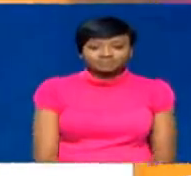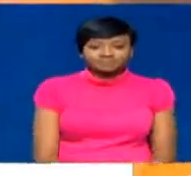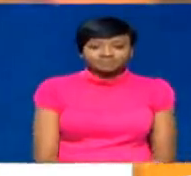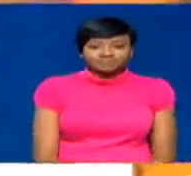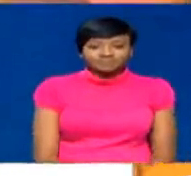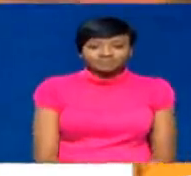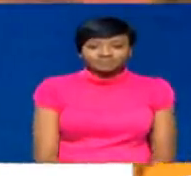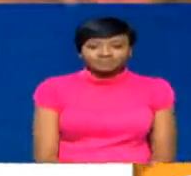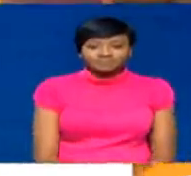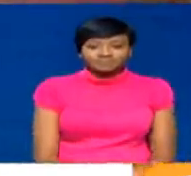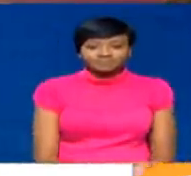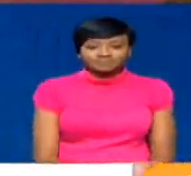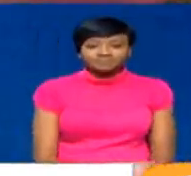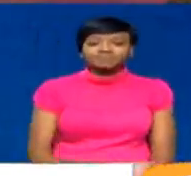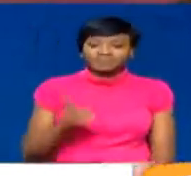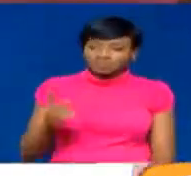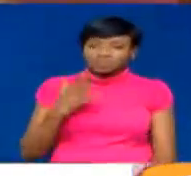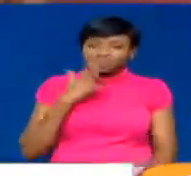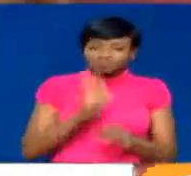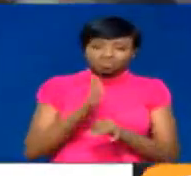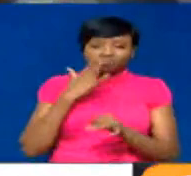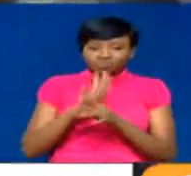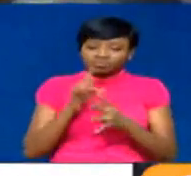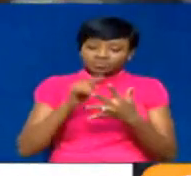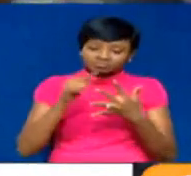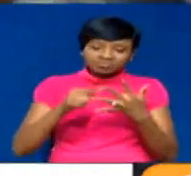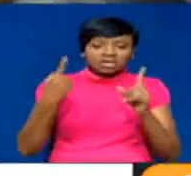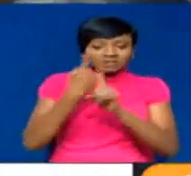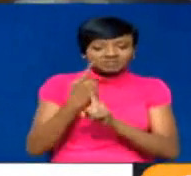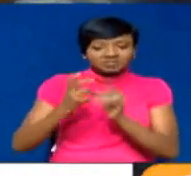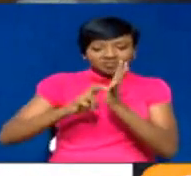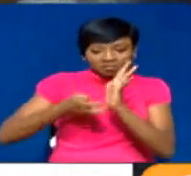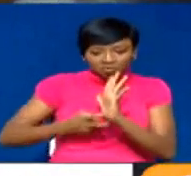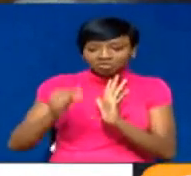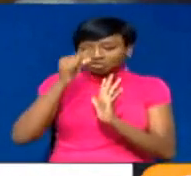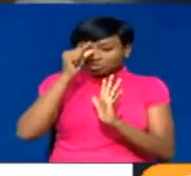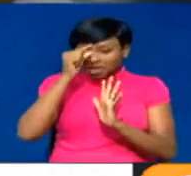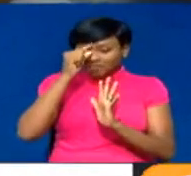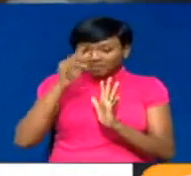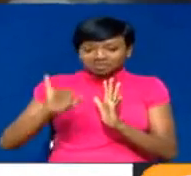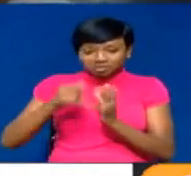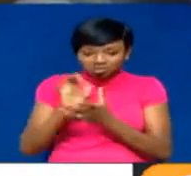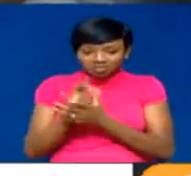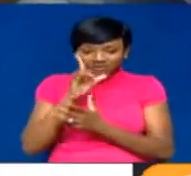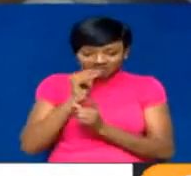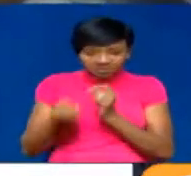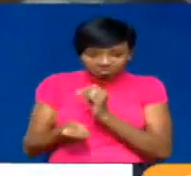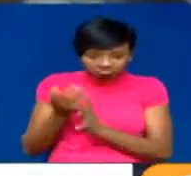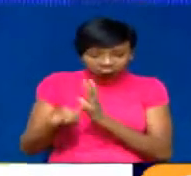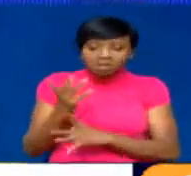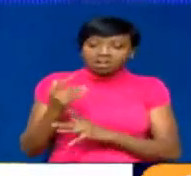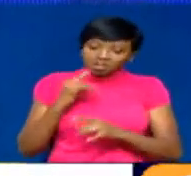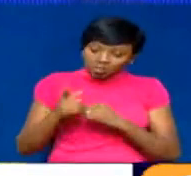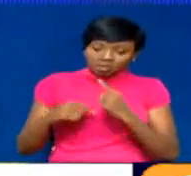It was an acceptance speech packed with pledges ranging from completion of projects initiated by the current government to pursuing dreams of the